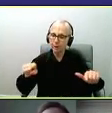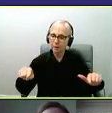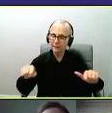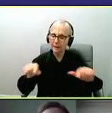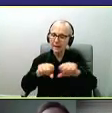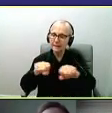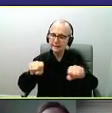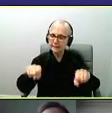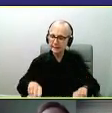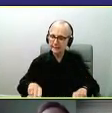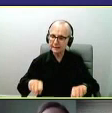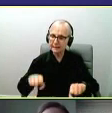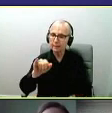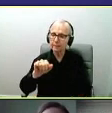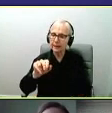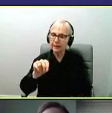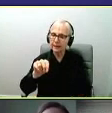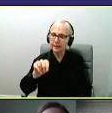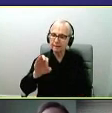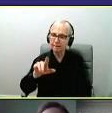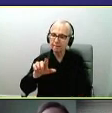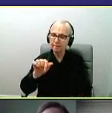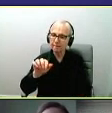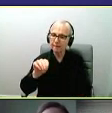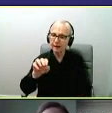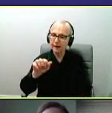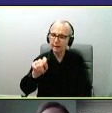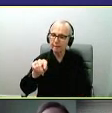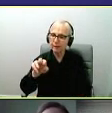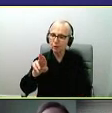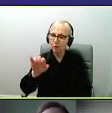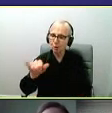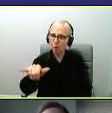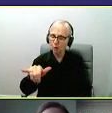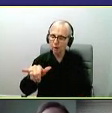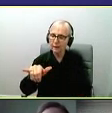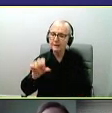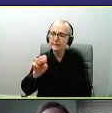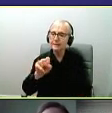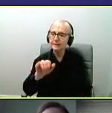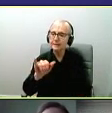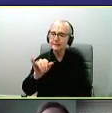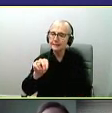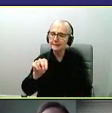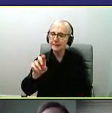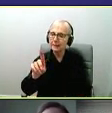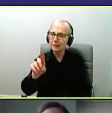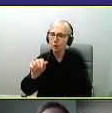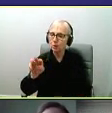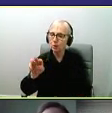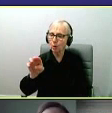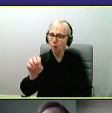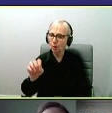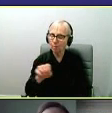syndrome of children, where 70 to 80% of those children are in the